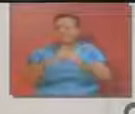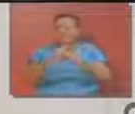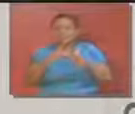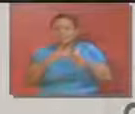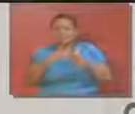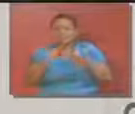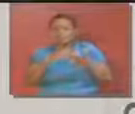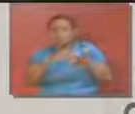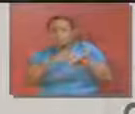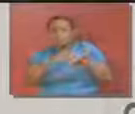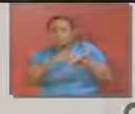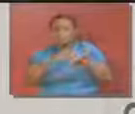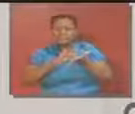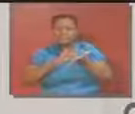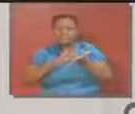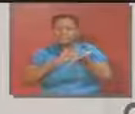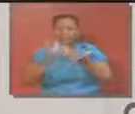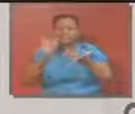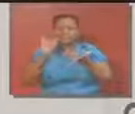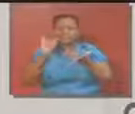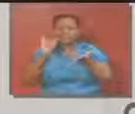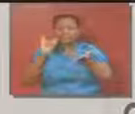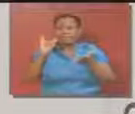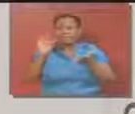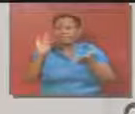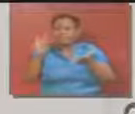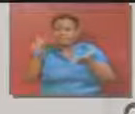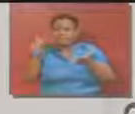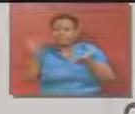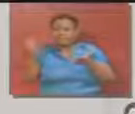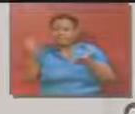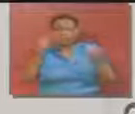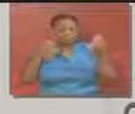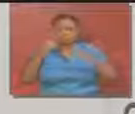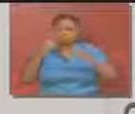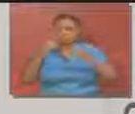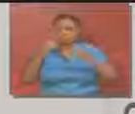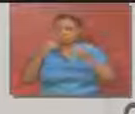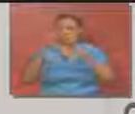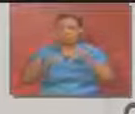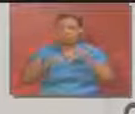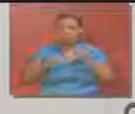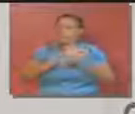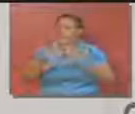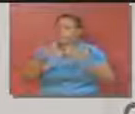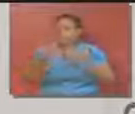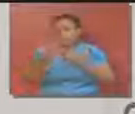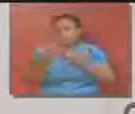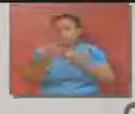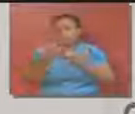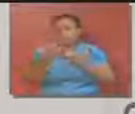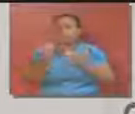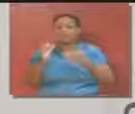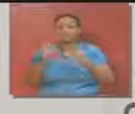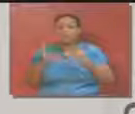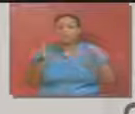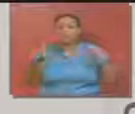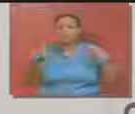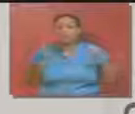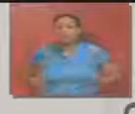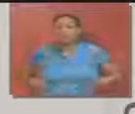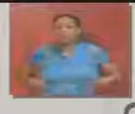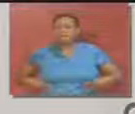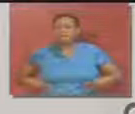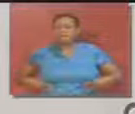like soups up, so all the inflammatory elements there and particles, so you have less response and less inflammatory